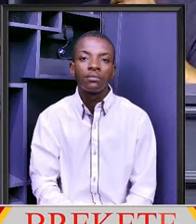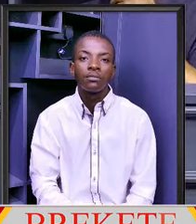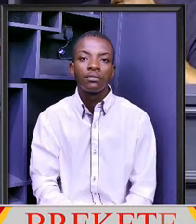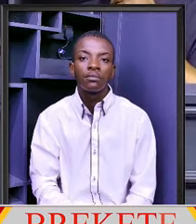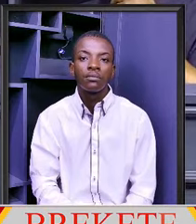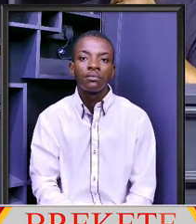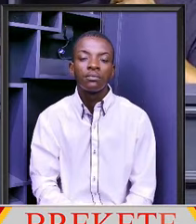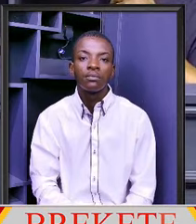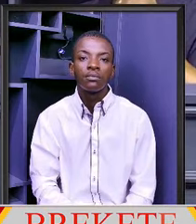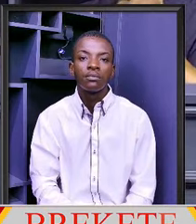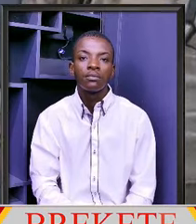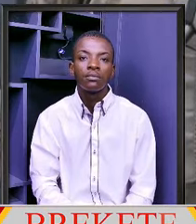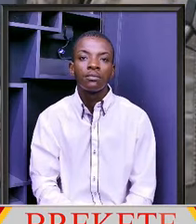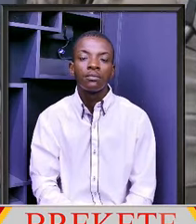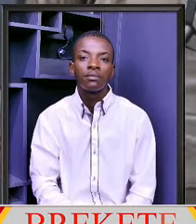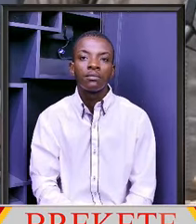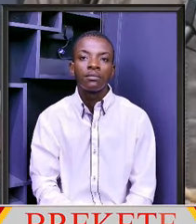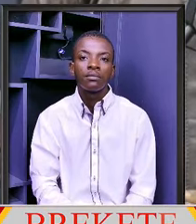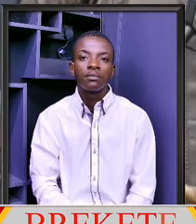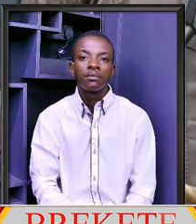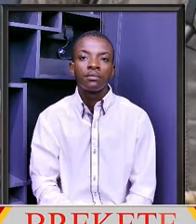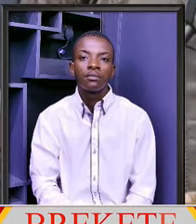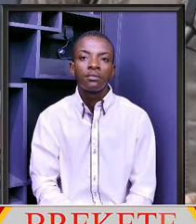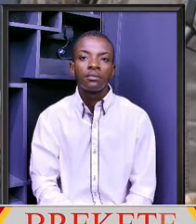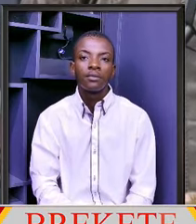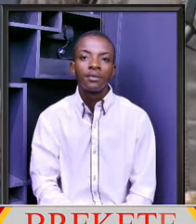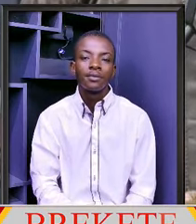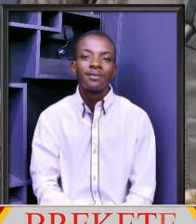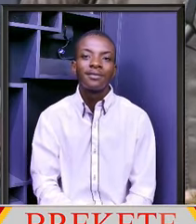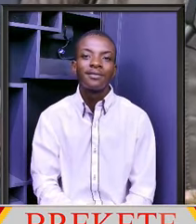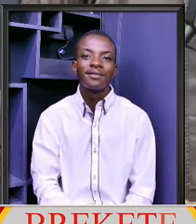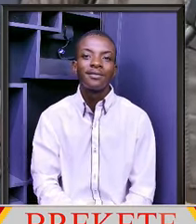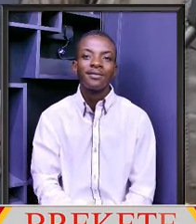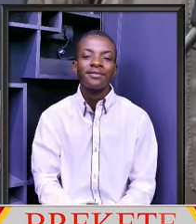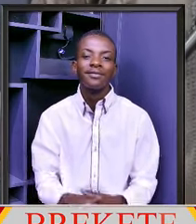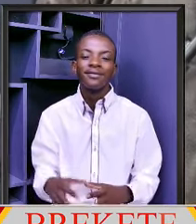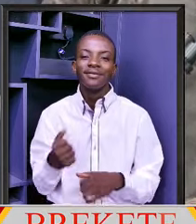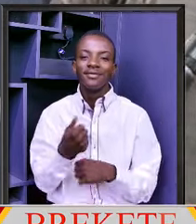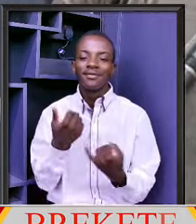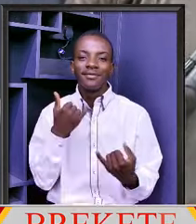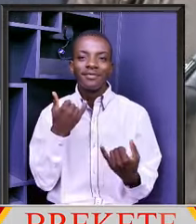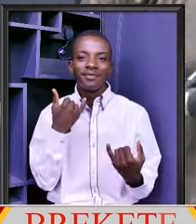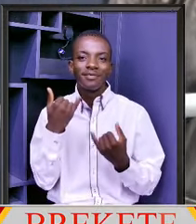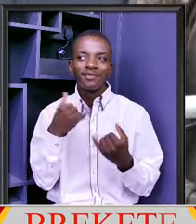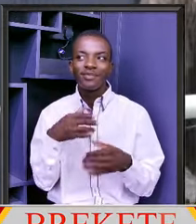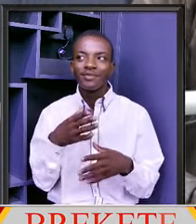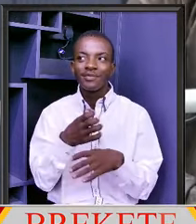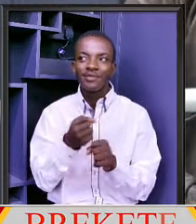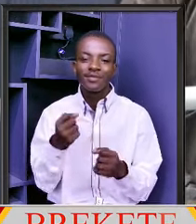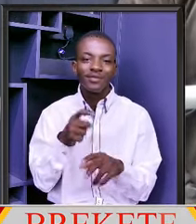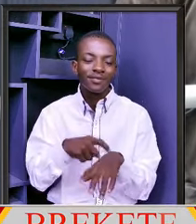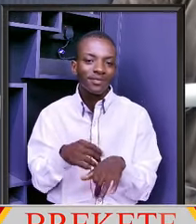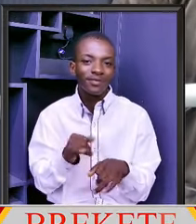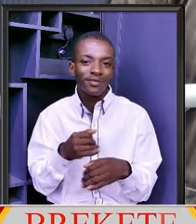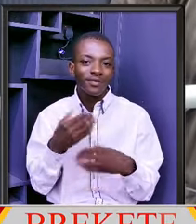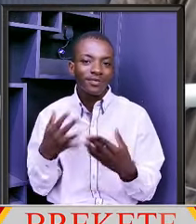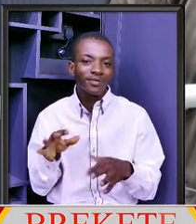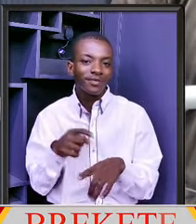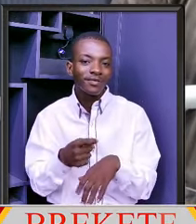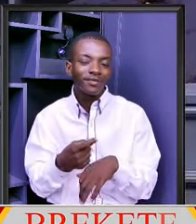Because I collect this thing, make the call. If they make call like Merua, collect them quickly. Let's save time. I don't have time to waste